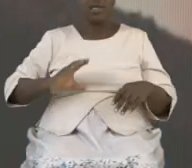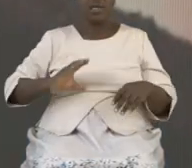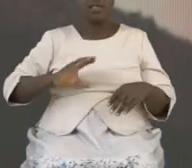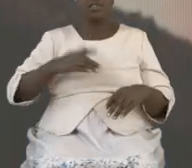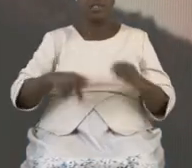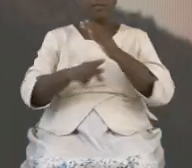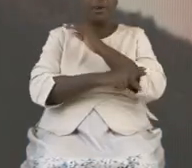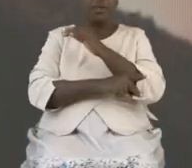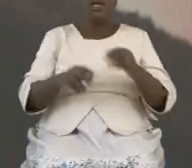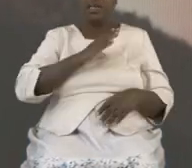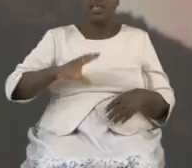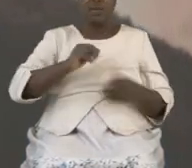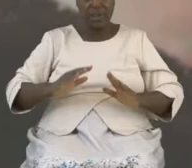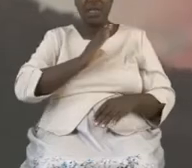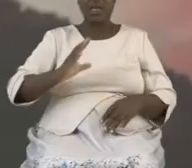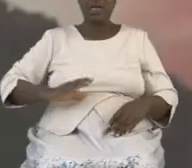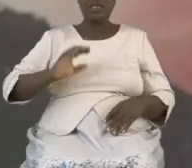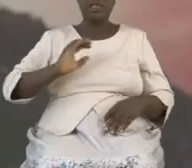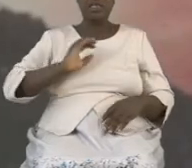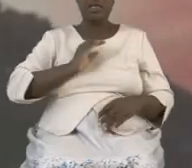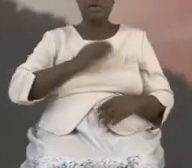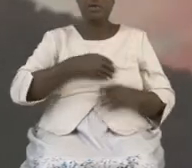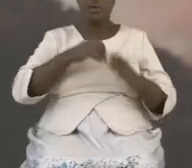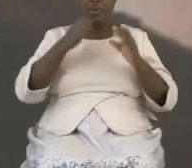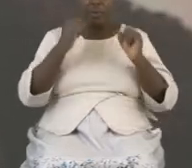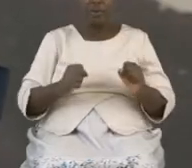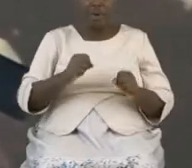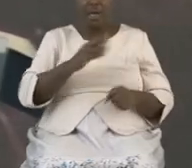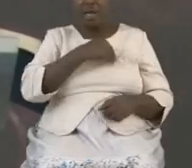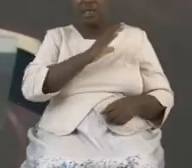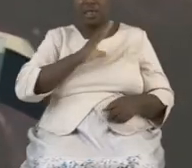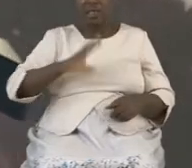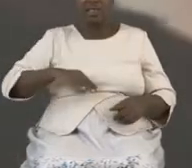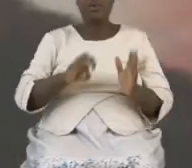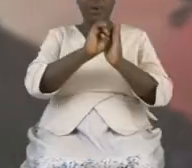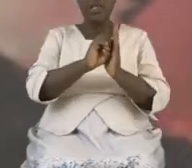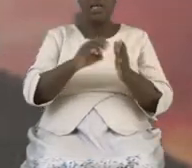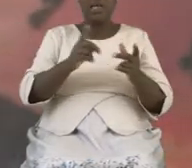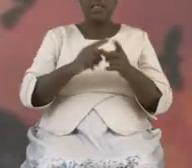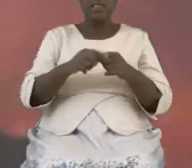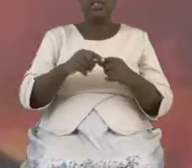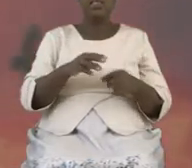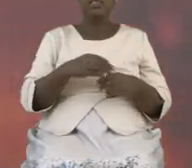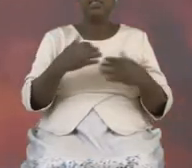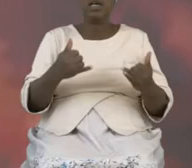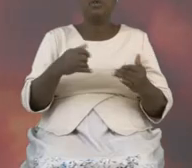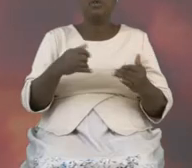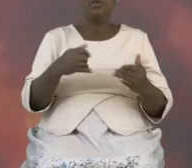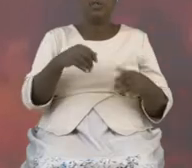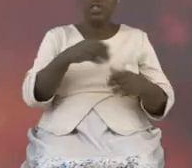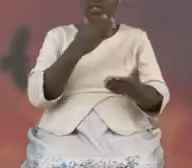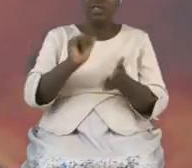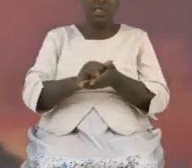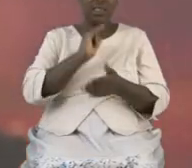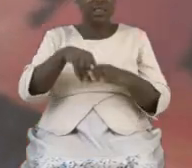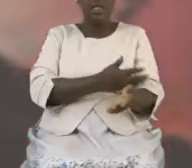our pattern. In the morning session, we are talking about Christ. Christ we crucified with Christ. Christ,